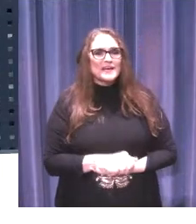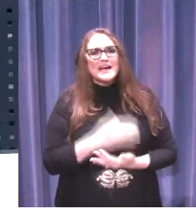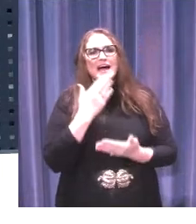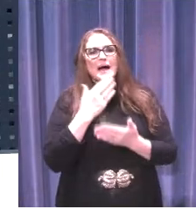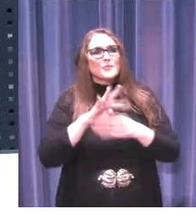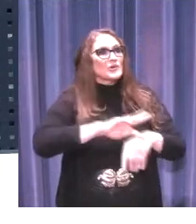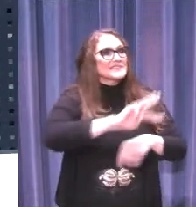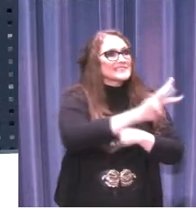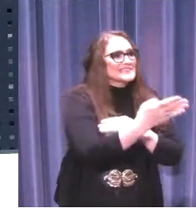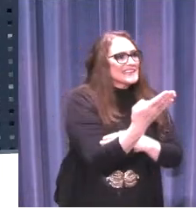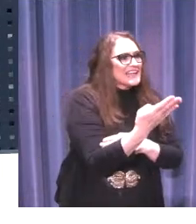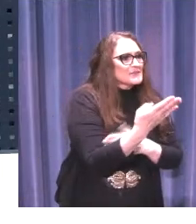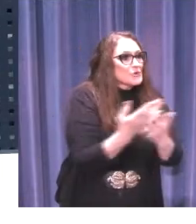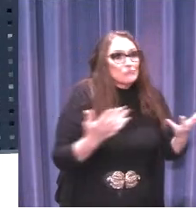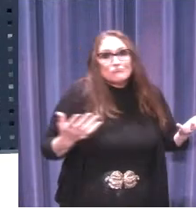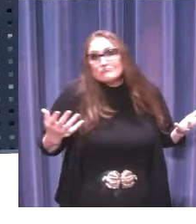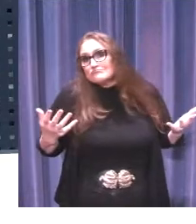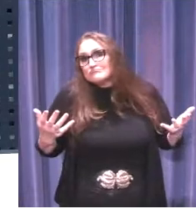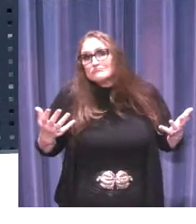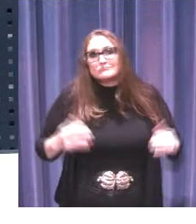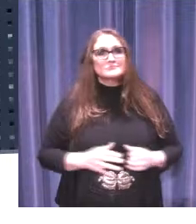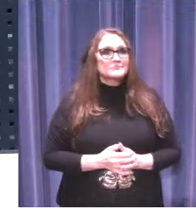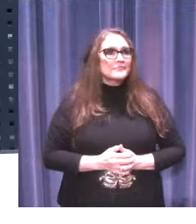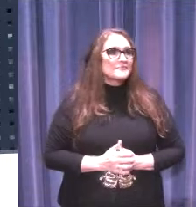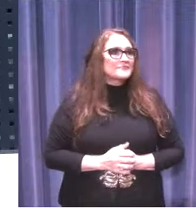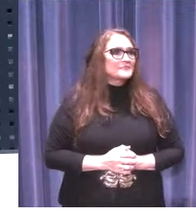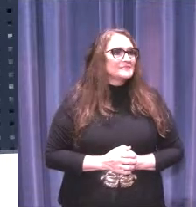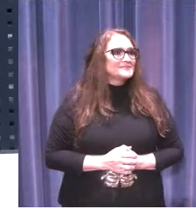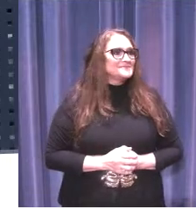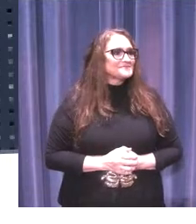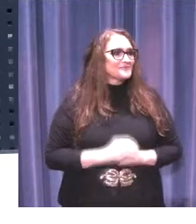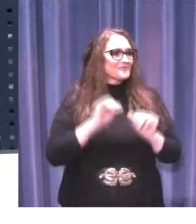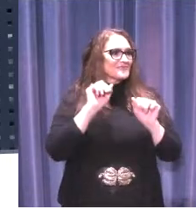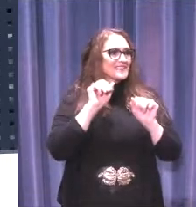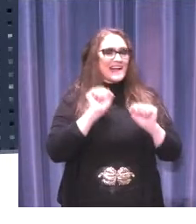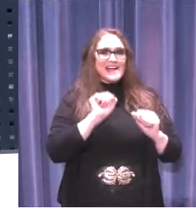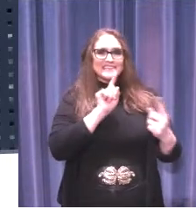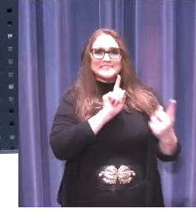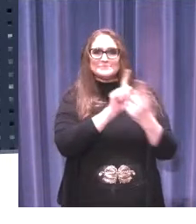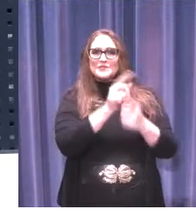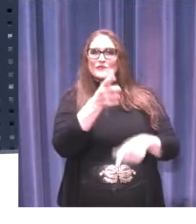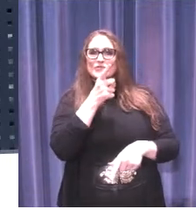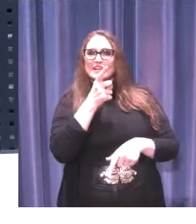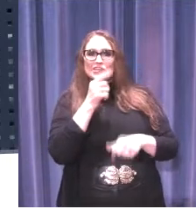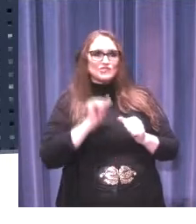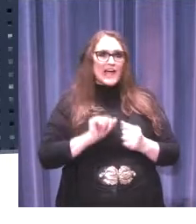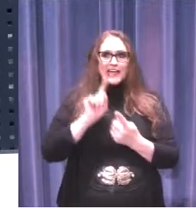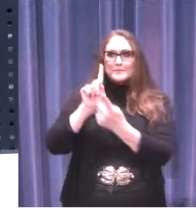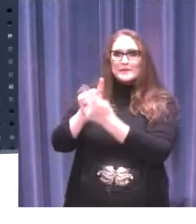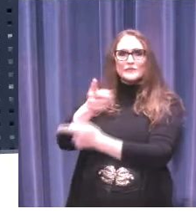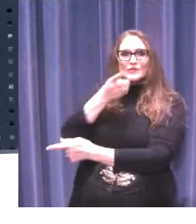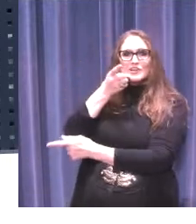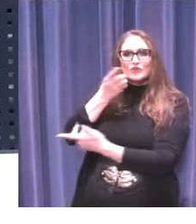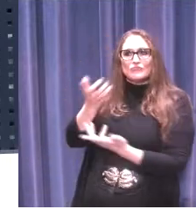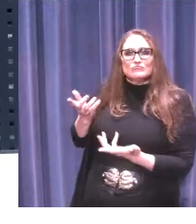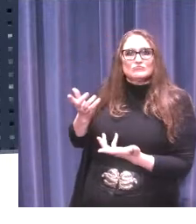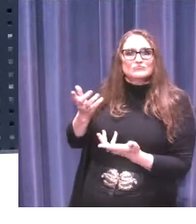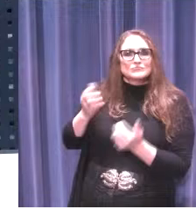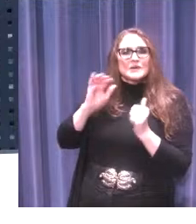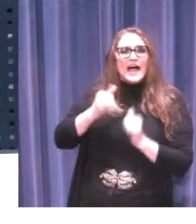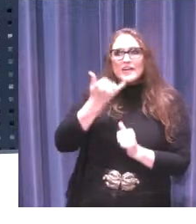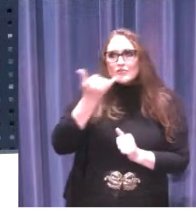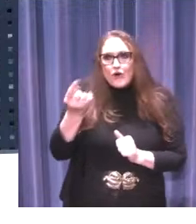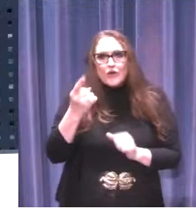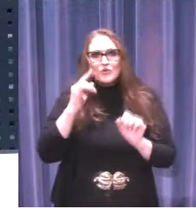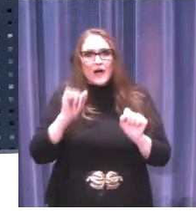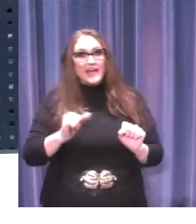good at 6 o'clock in the morning, and I can meet at for lunch, I can meet for dinner, I can call